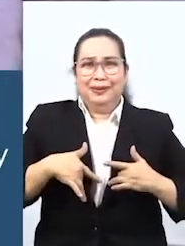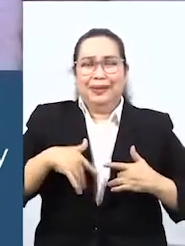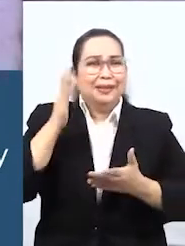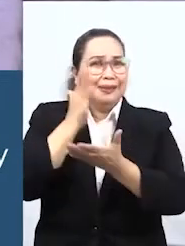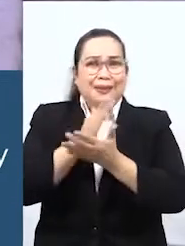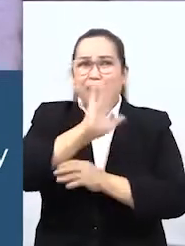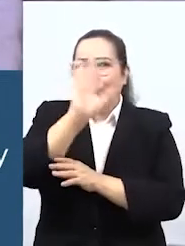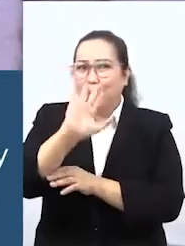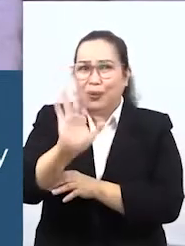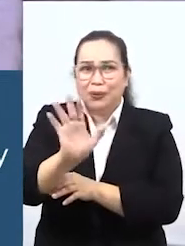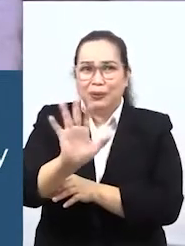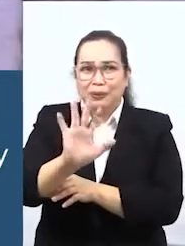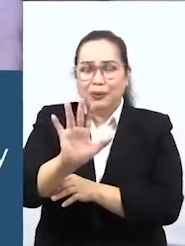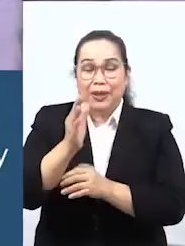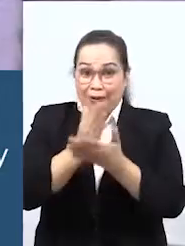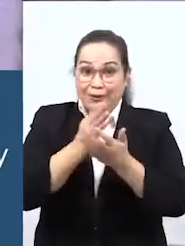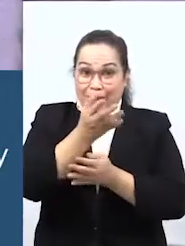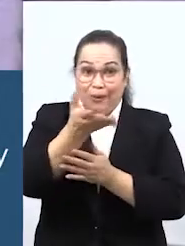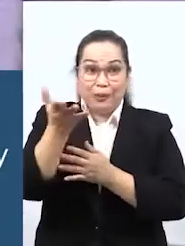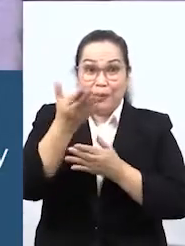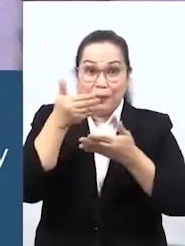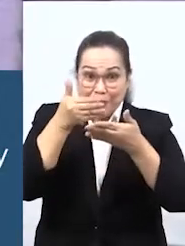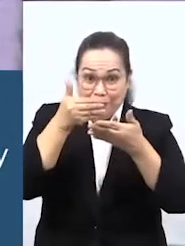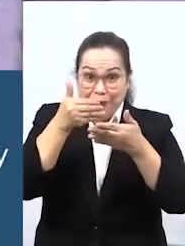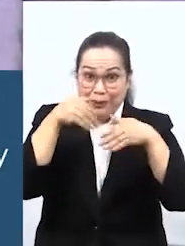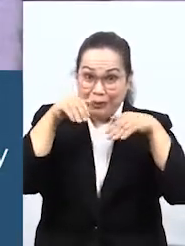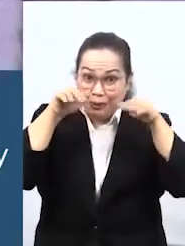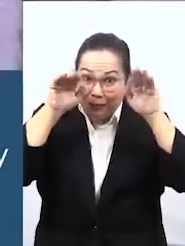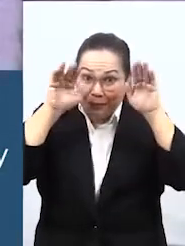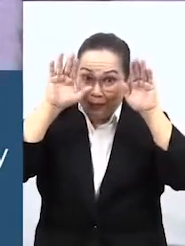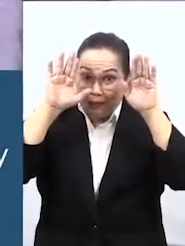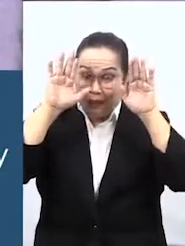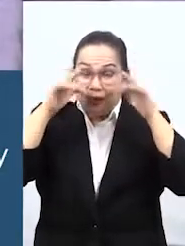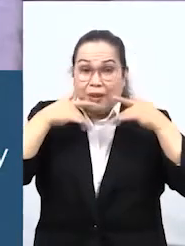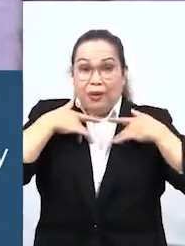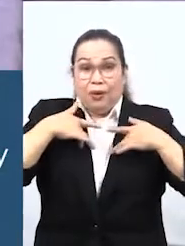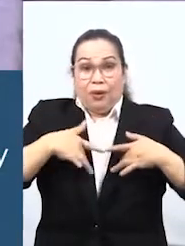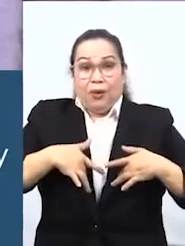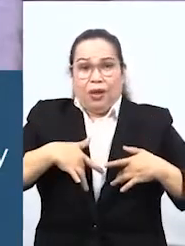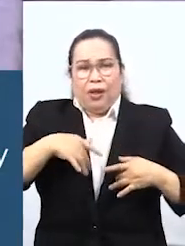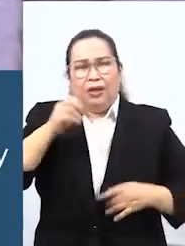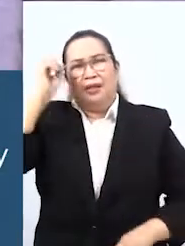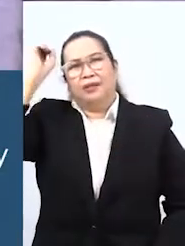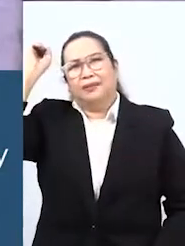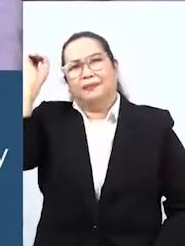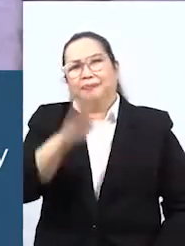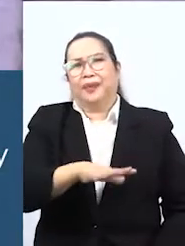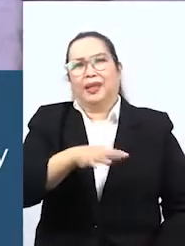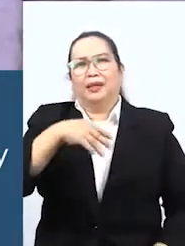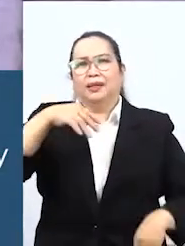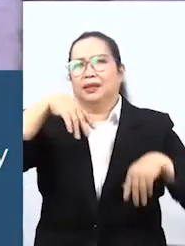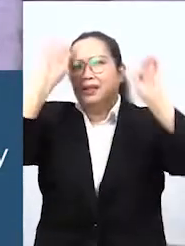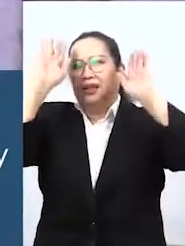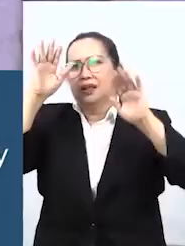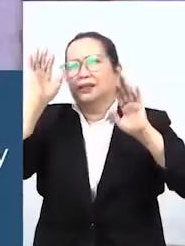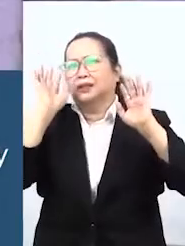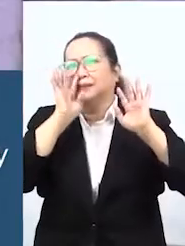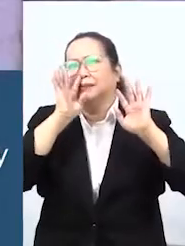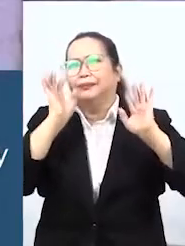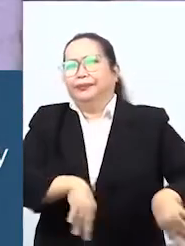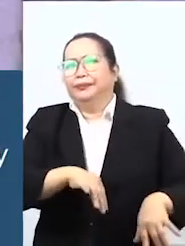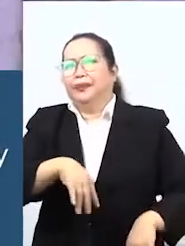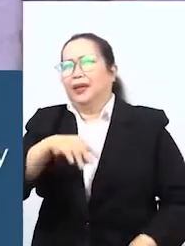of you today are about to lose heart to lose heart means to throw the towel and to quit and just say Lord